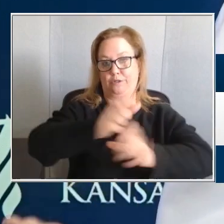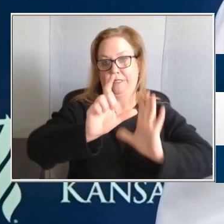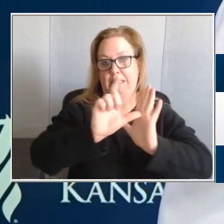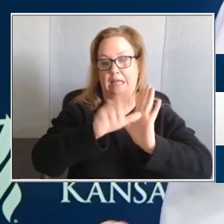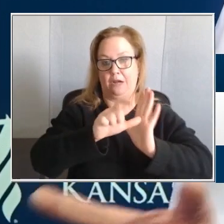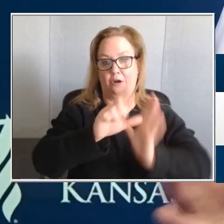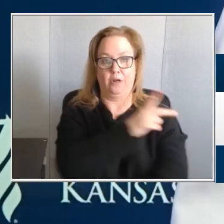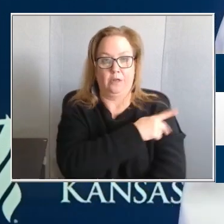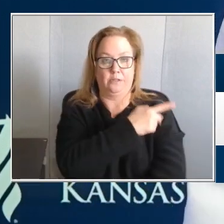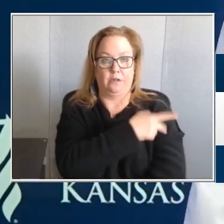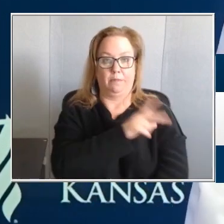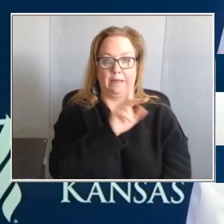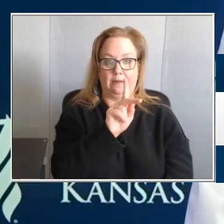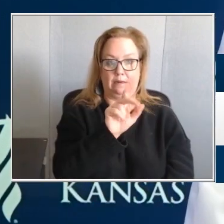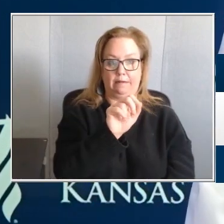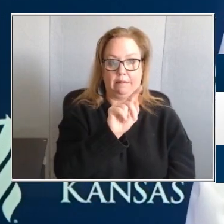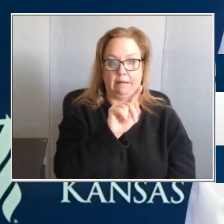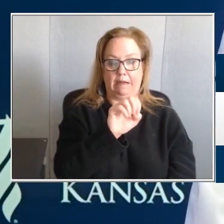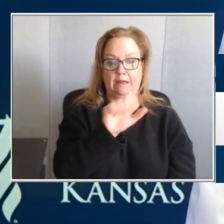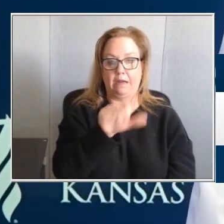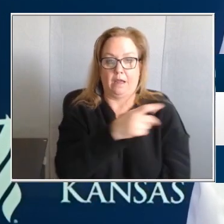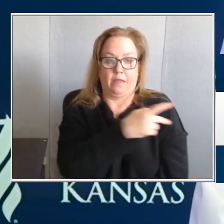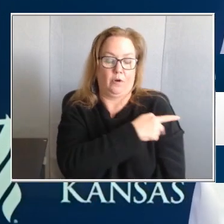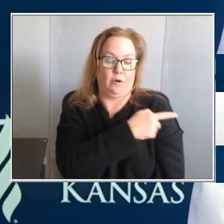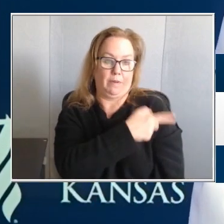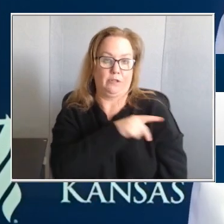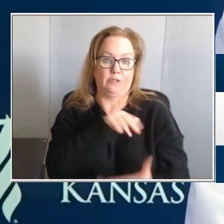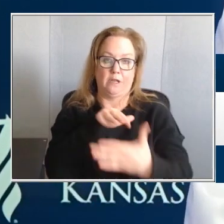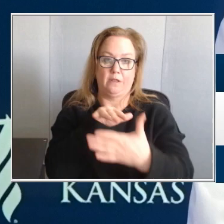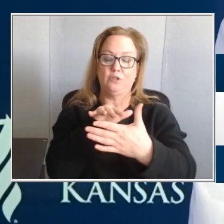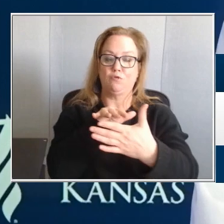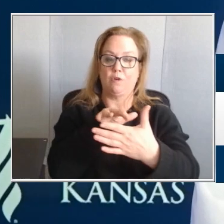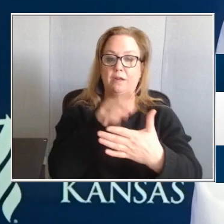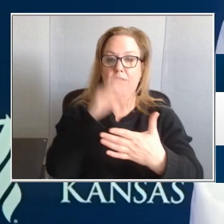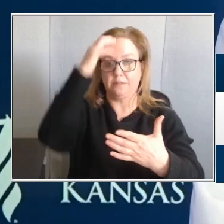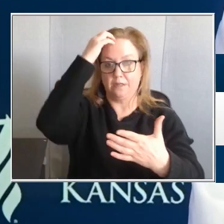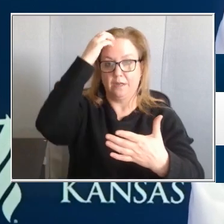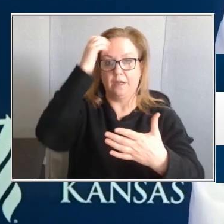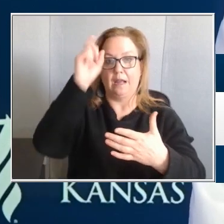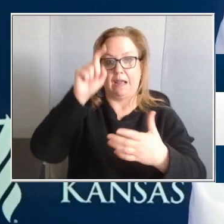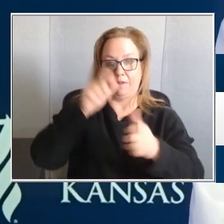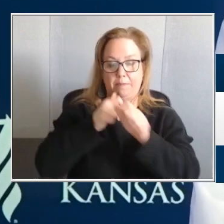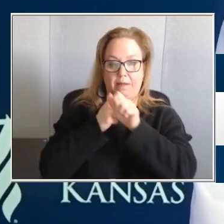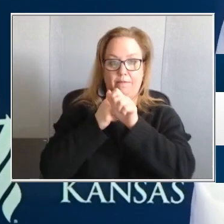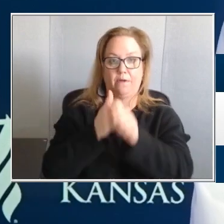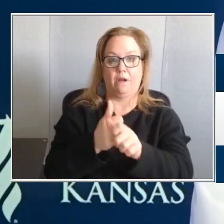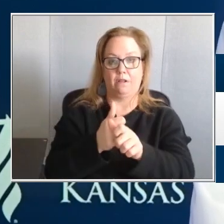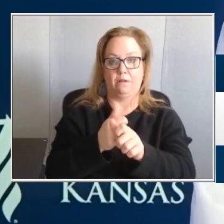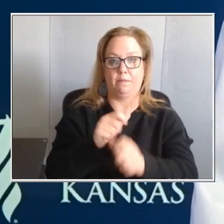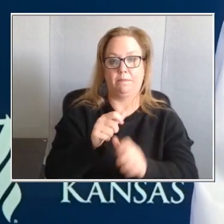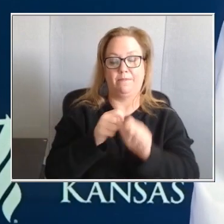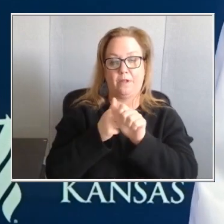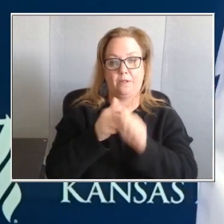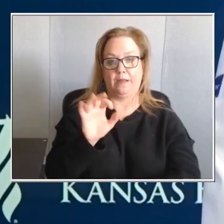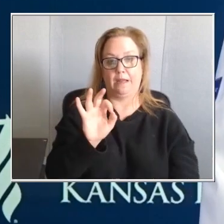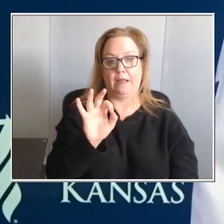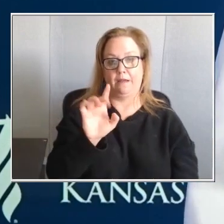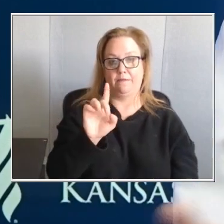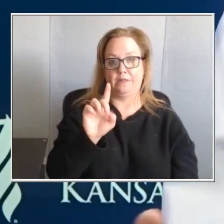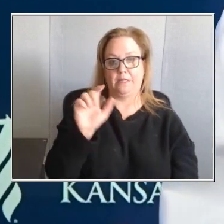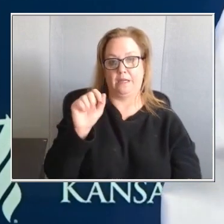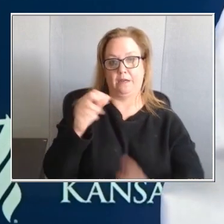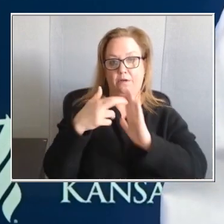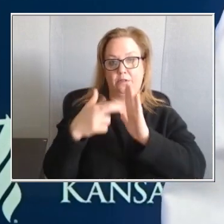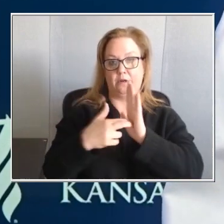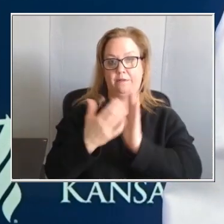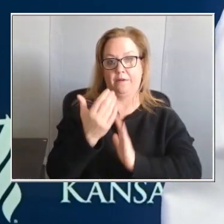like Katie and other patients that we put on clinical trials have to be followed per the Food and Drug Administration guidance for